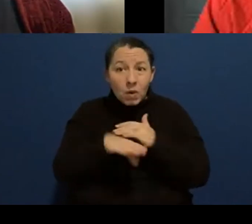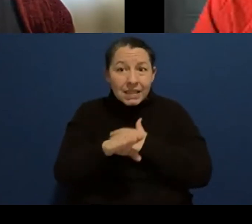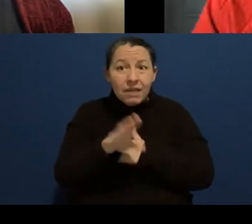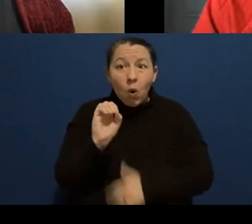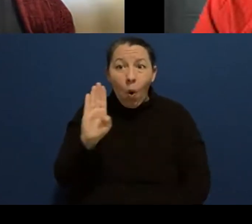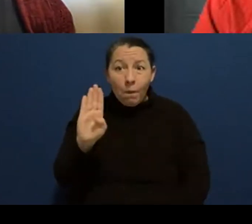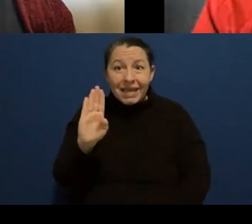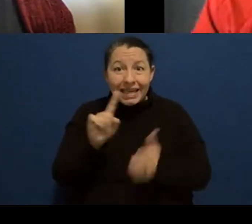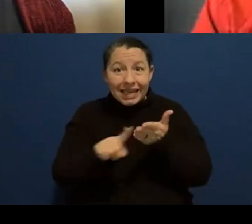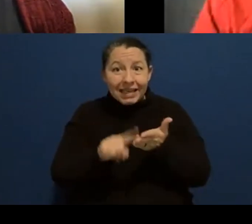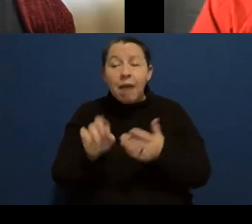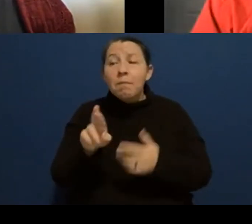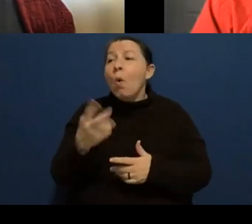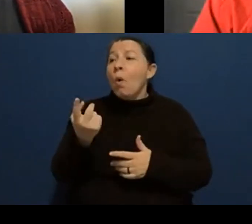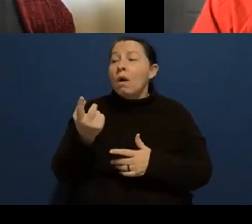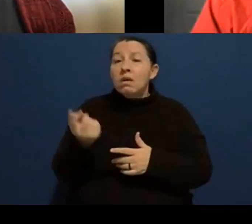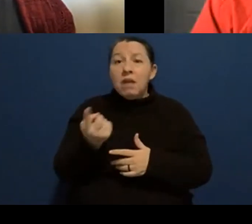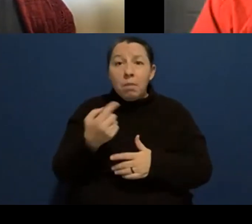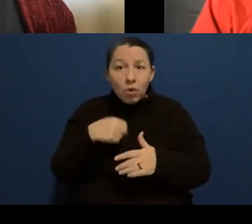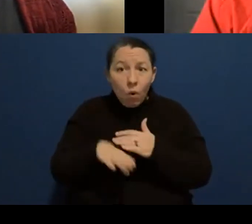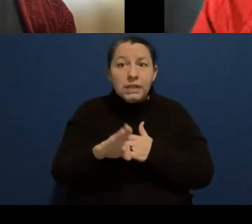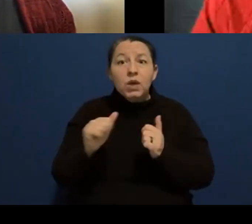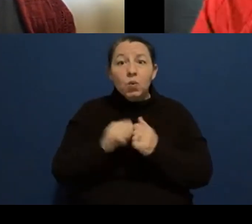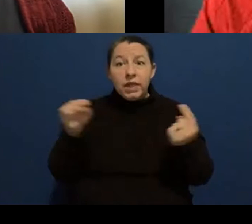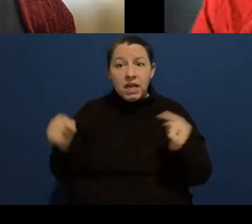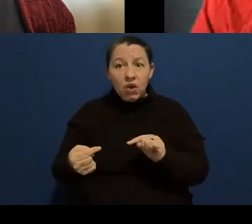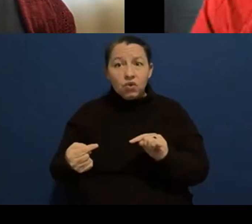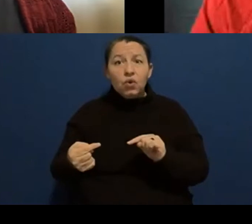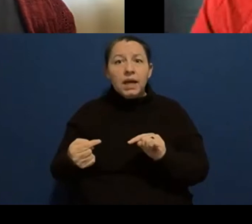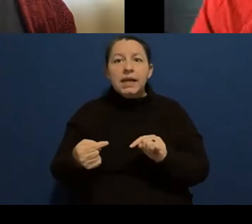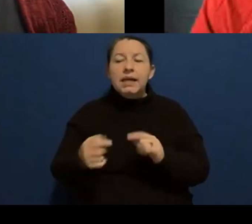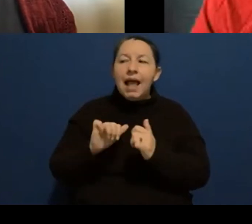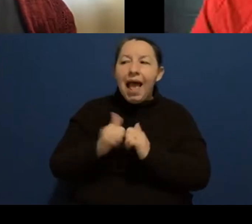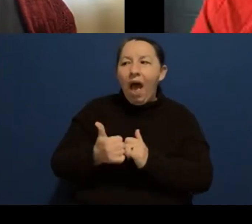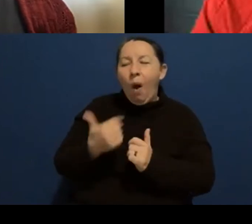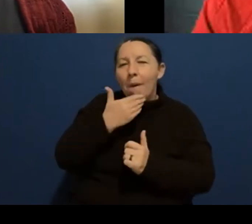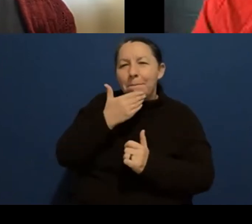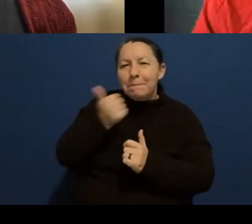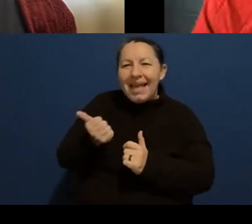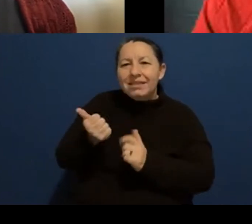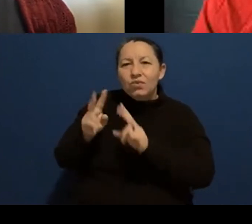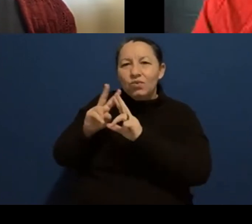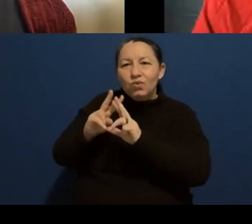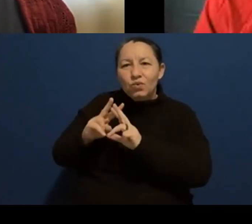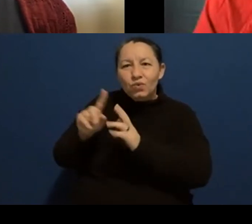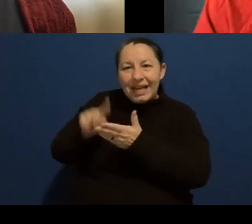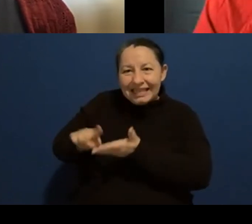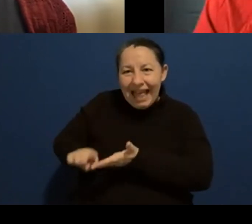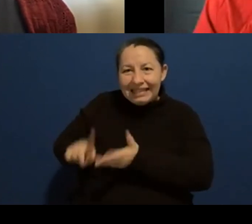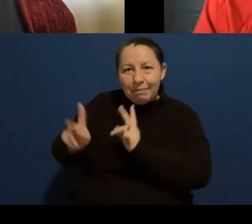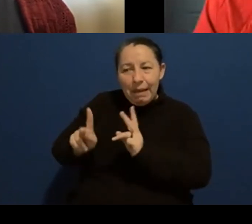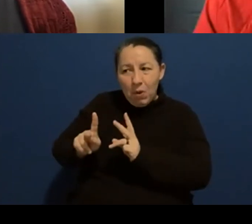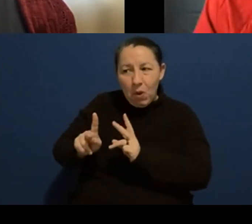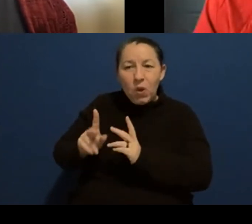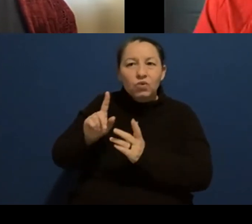or somebody goes in with an injury, and how to best assess people to see if something's going